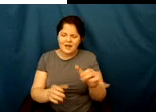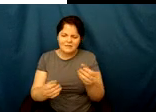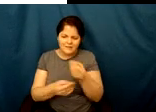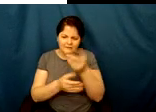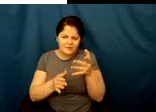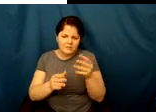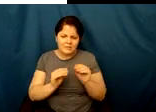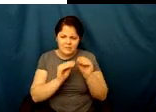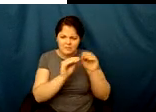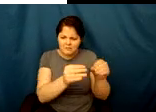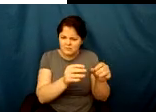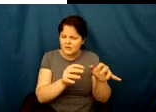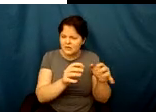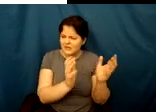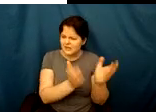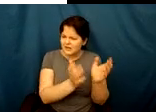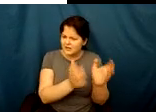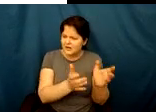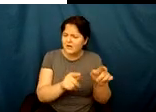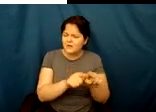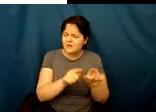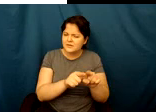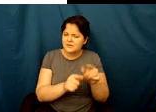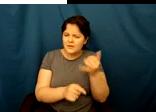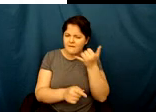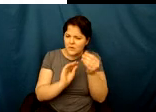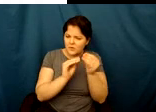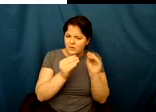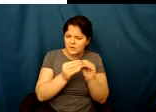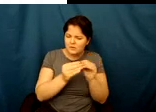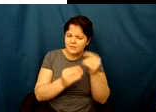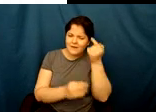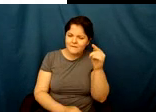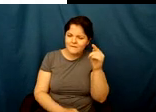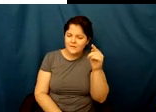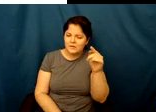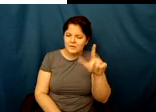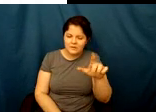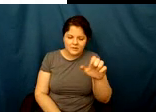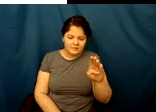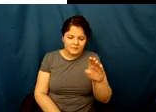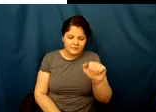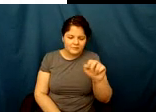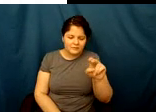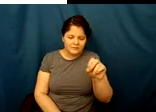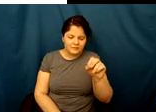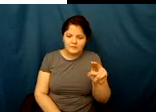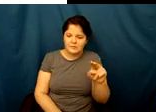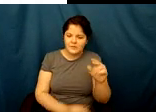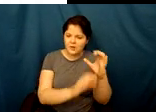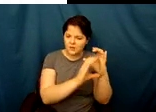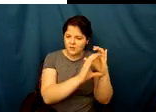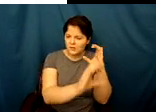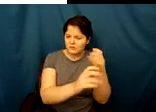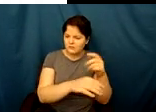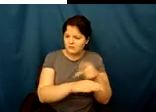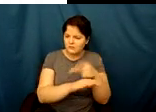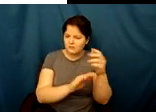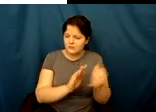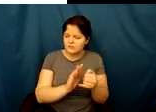as well as the phone number David mentioned earlier for the Mount Lebanon Transit Tunnel project as well. So thank you